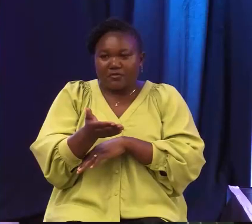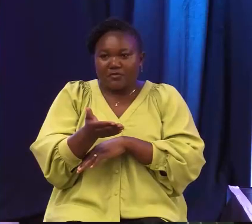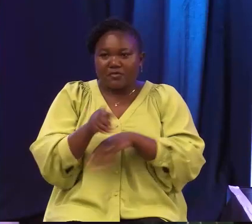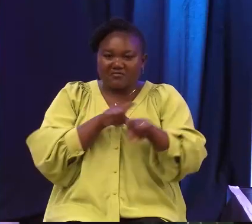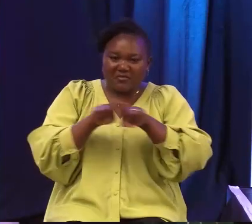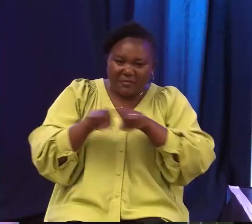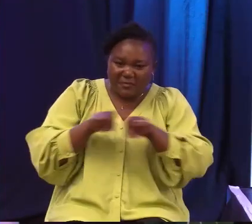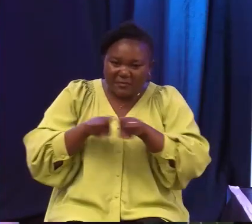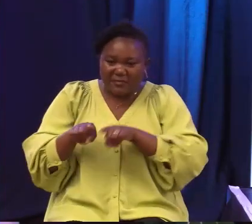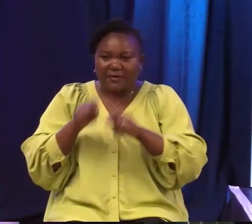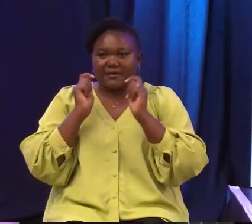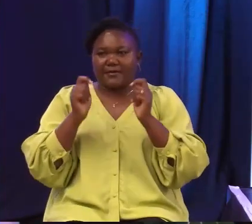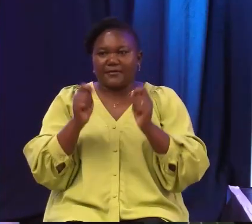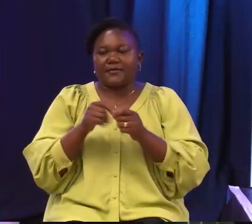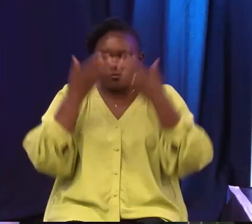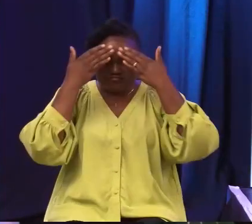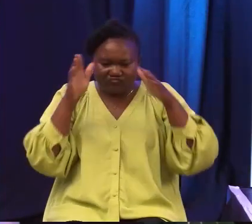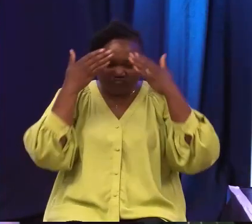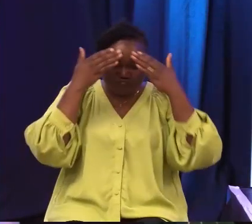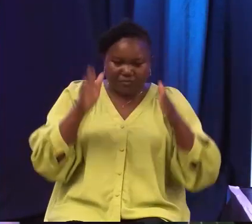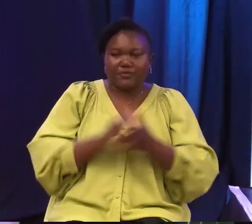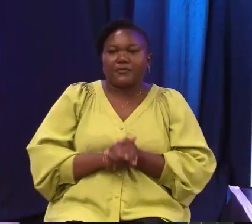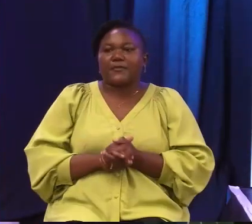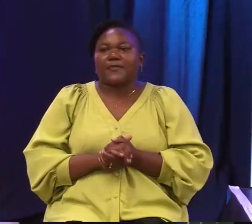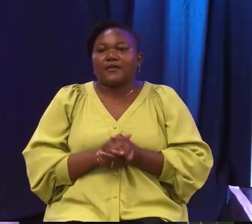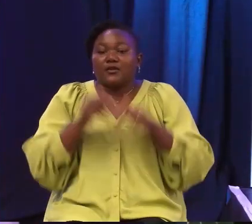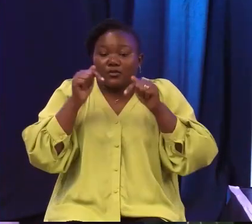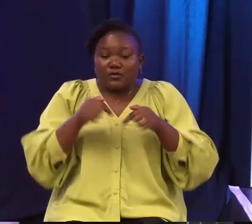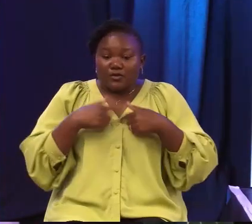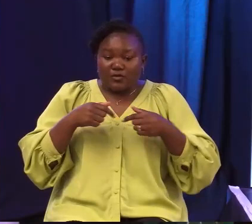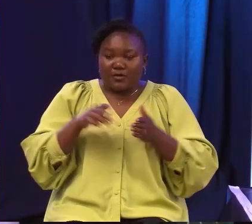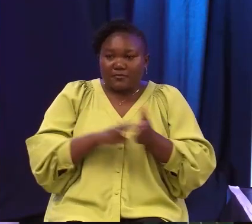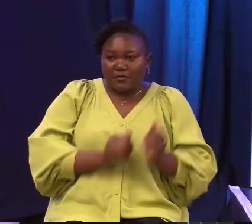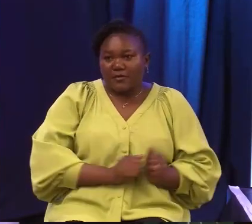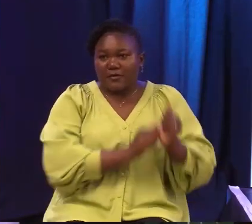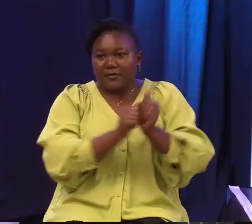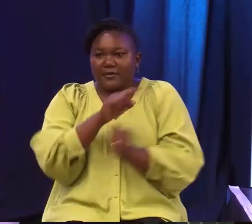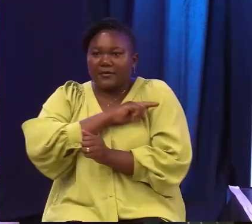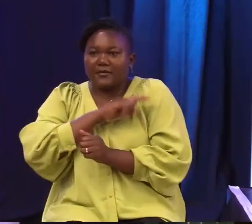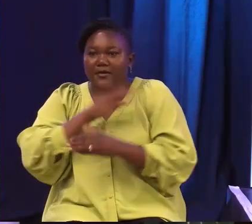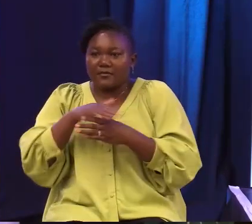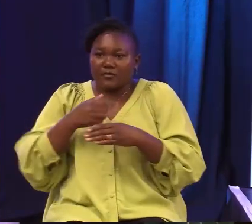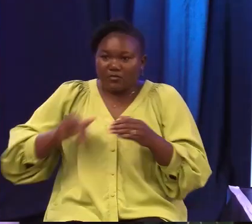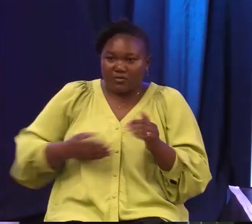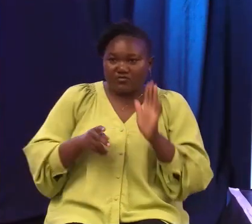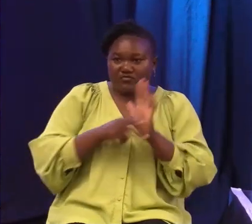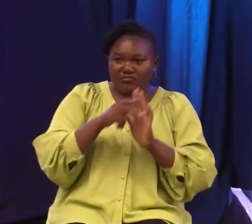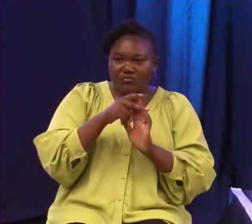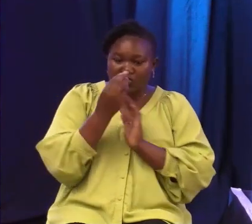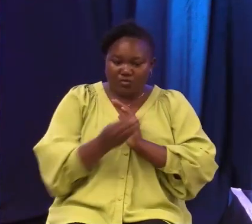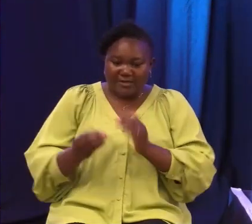awareness campaign. Ladies and gentlemen, today we gather here to promote children's